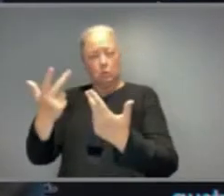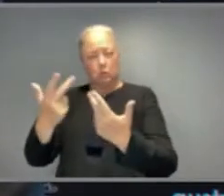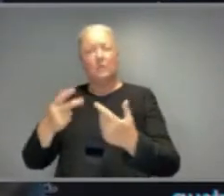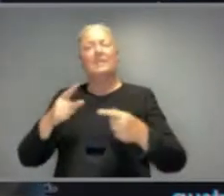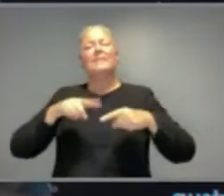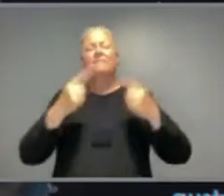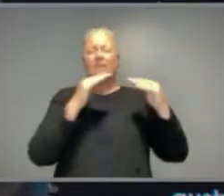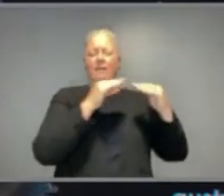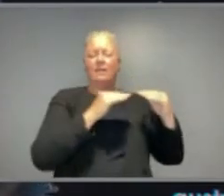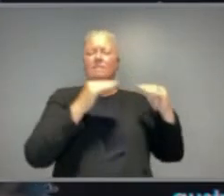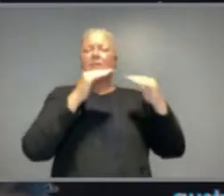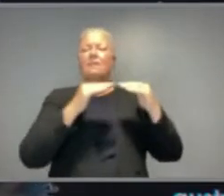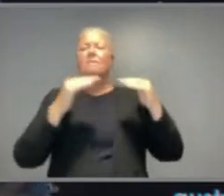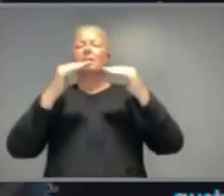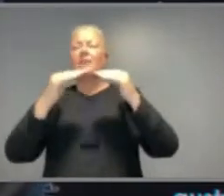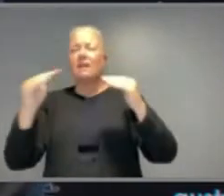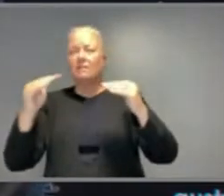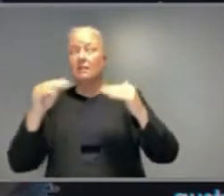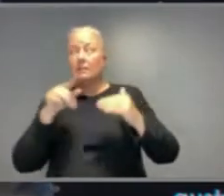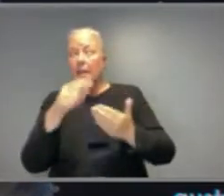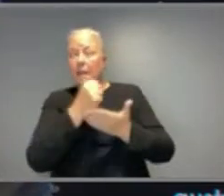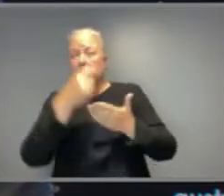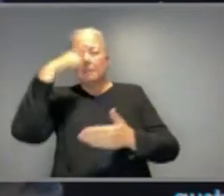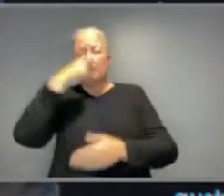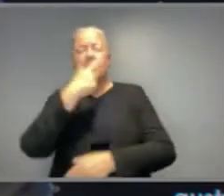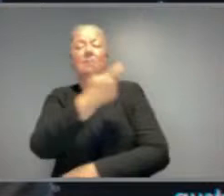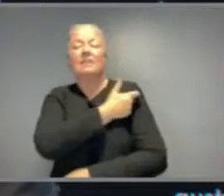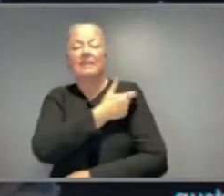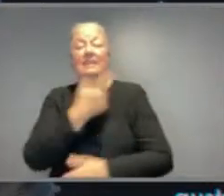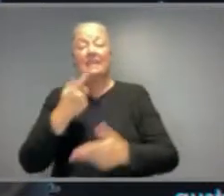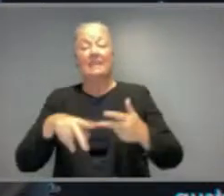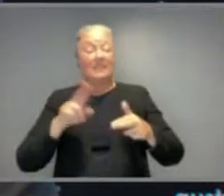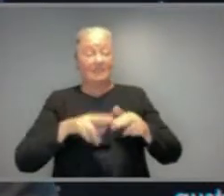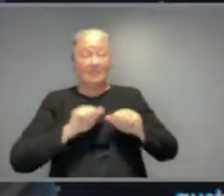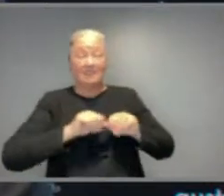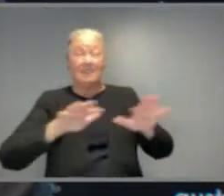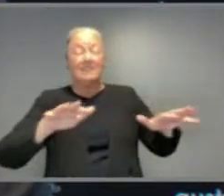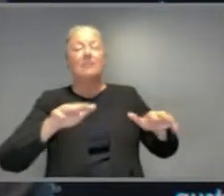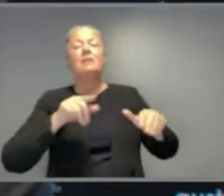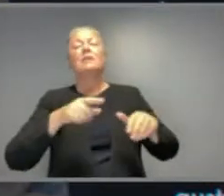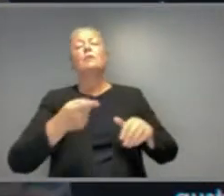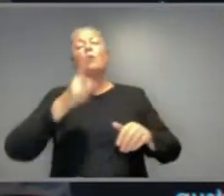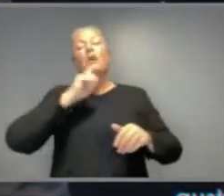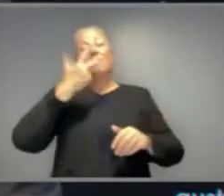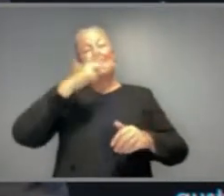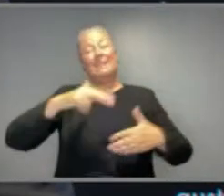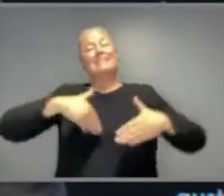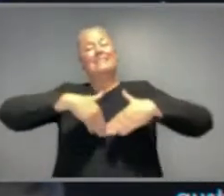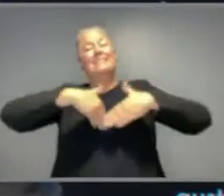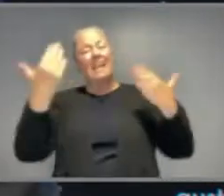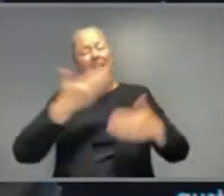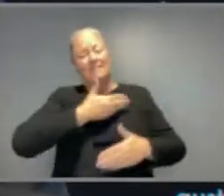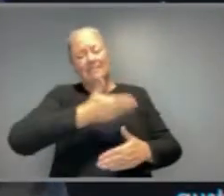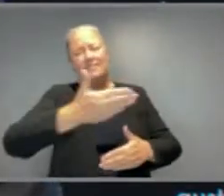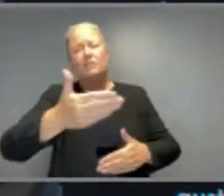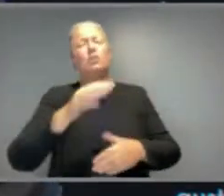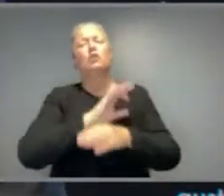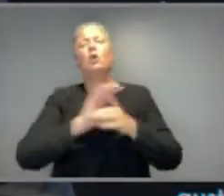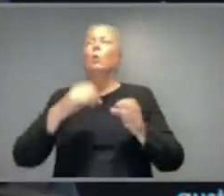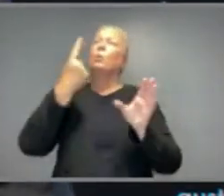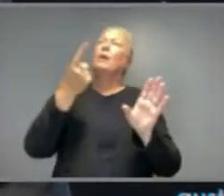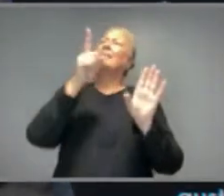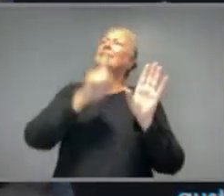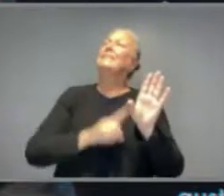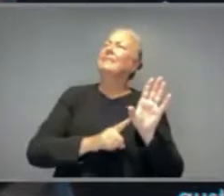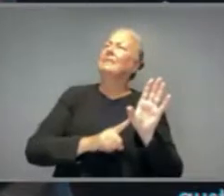vaccination where there is an uncontrolled outbreak that runs for 180 days. So it's not like an annual fatality figure